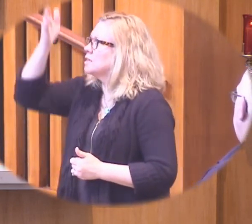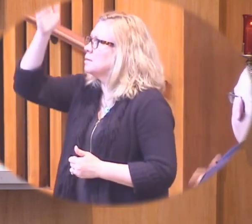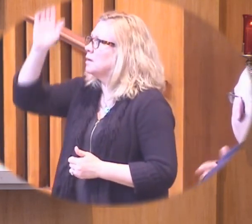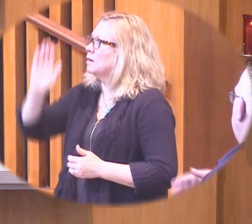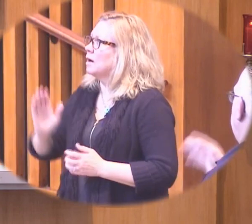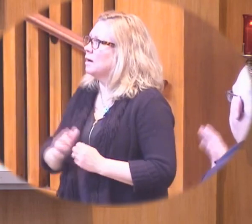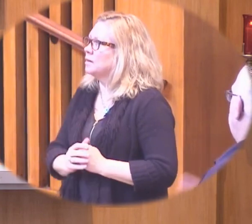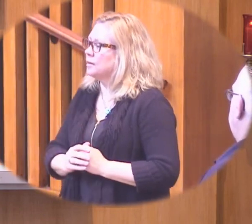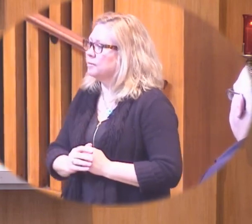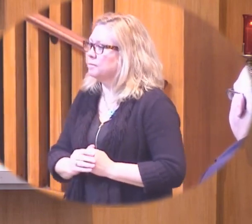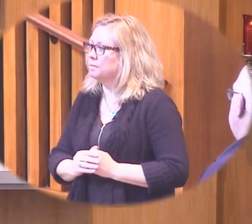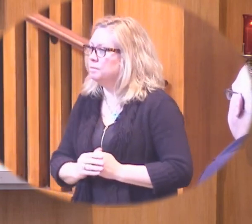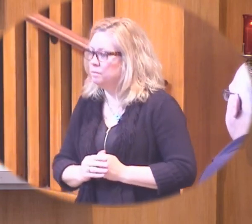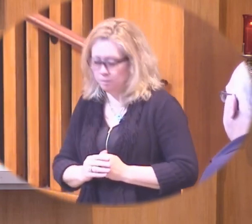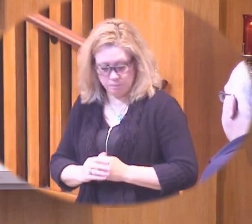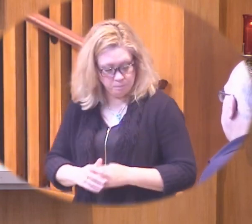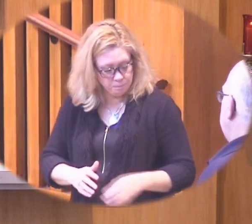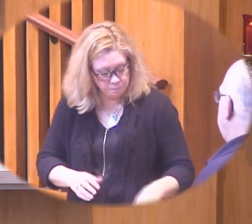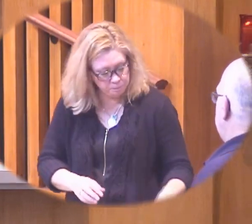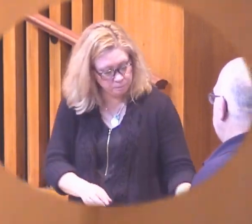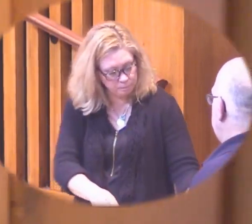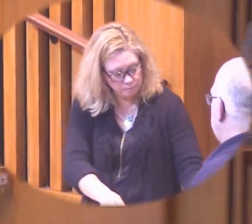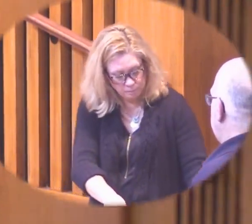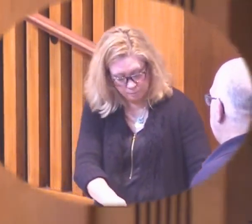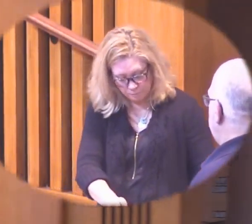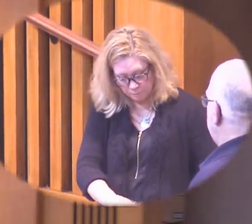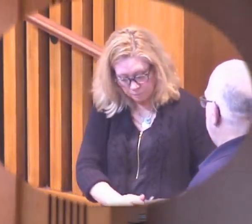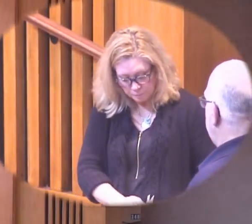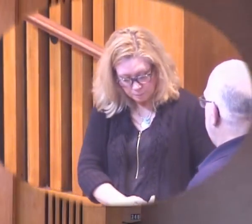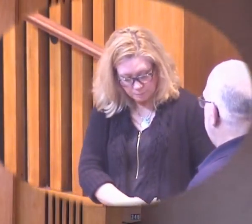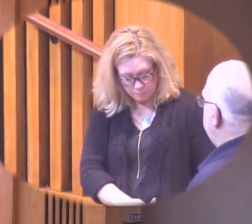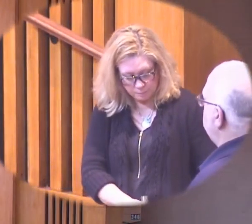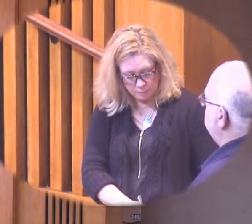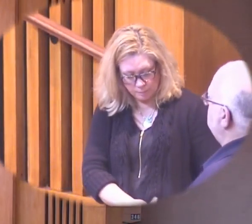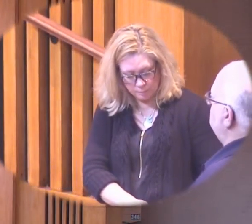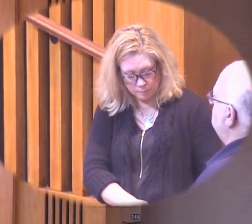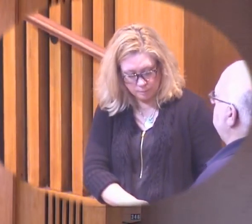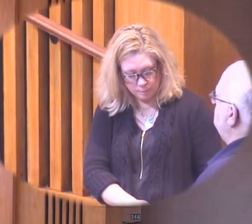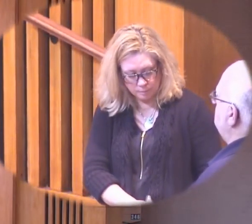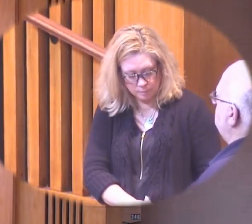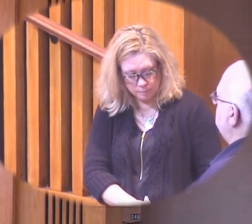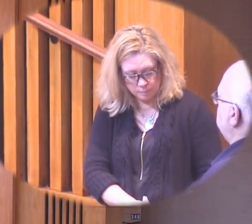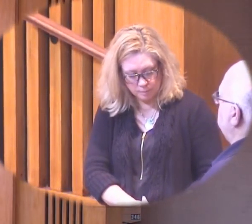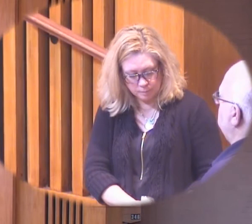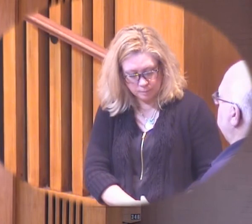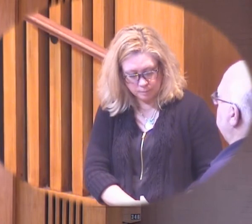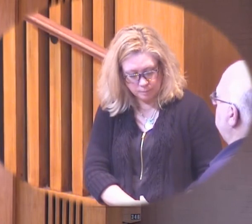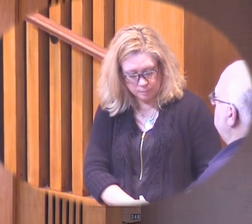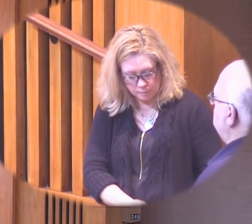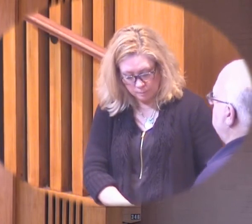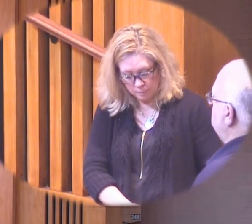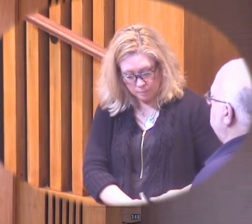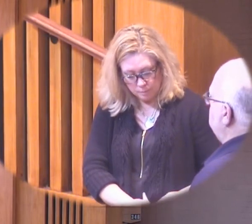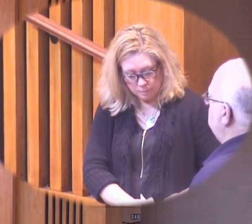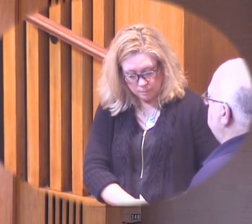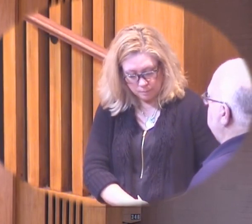Please join us singing our closing hymn, number 346, Be Not Afraid, number 346.